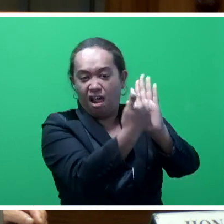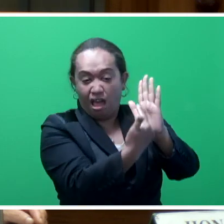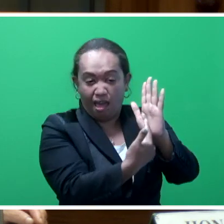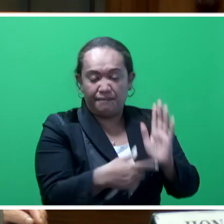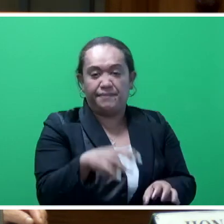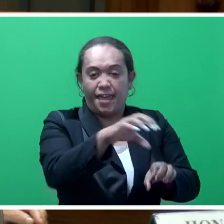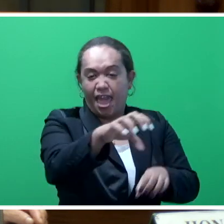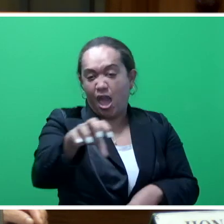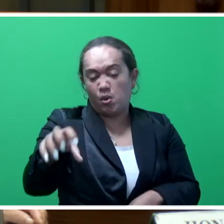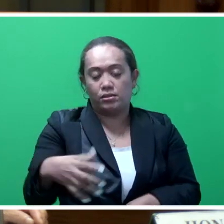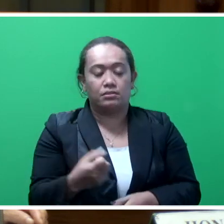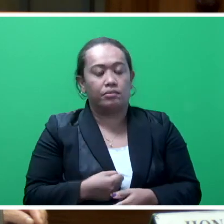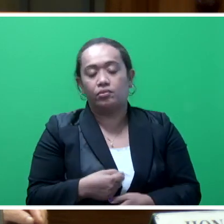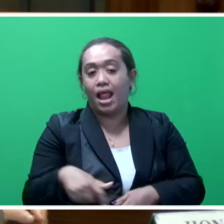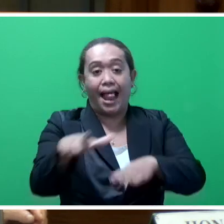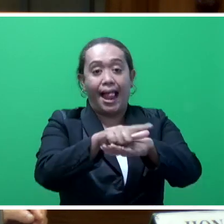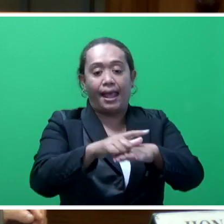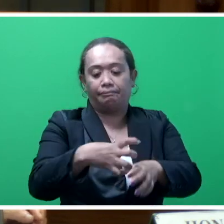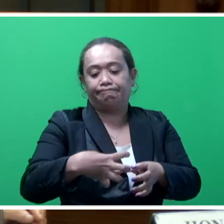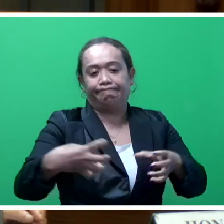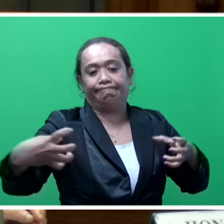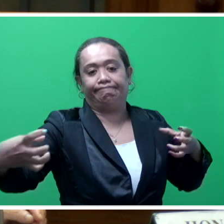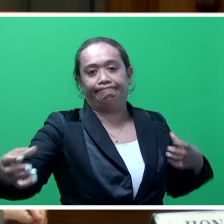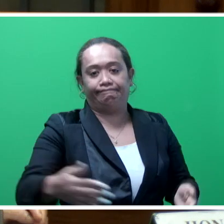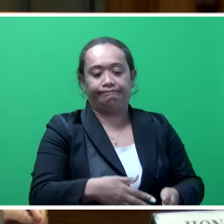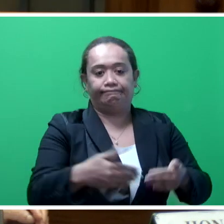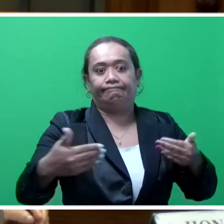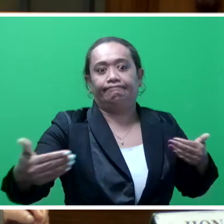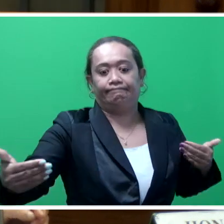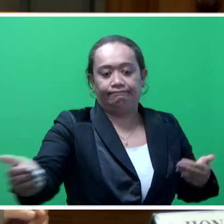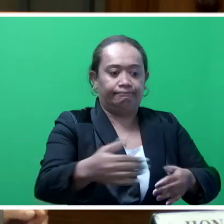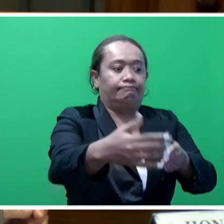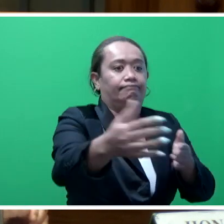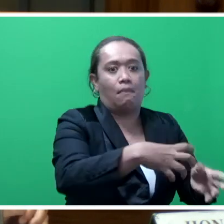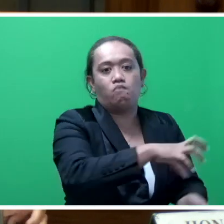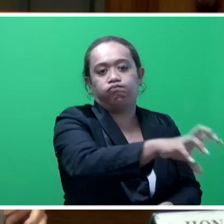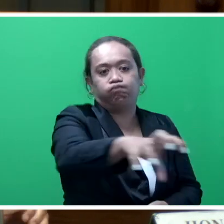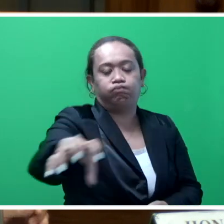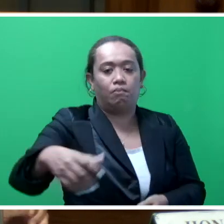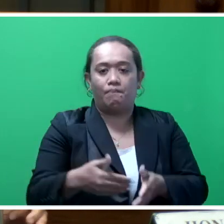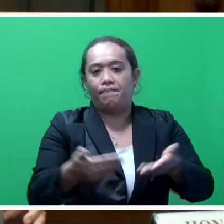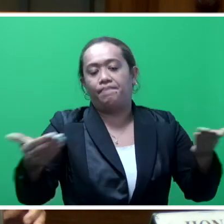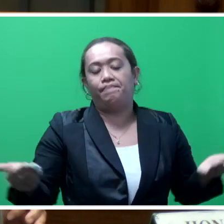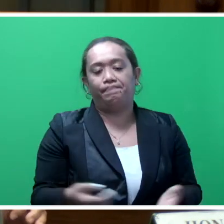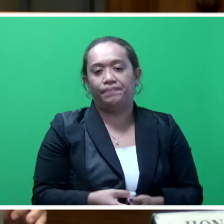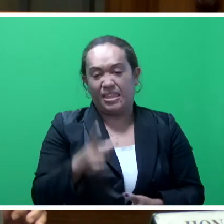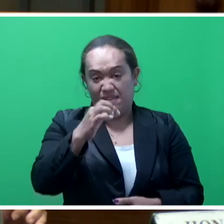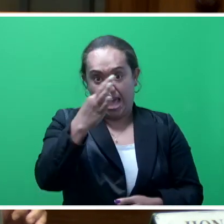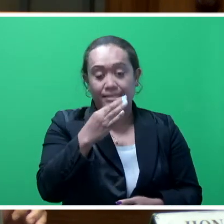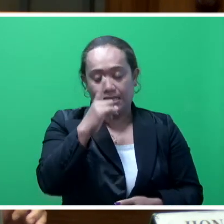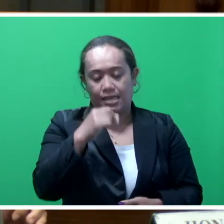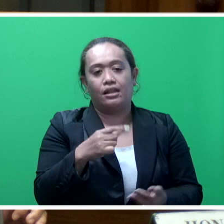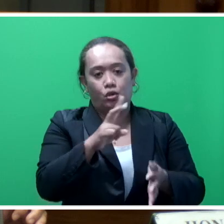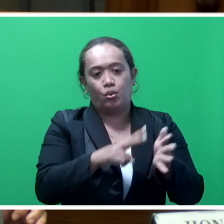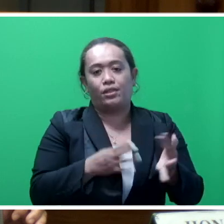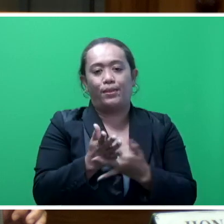the hectares that has grown organic in this Fiji, and probably I'll get provide the data later on, or if someone asks a question, I'll read those out,